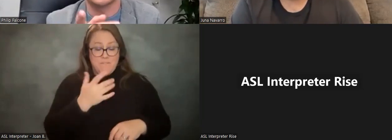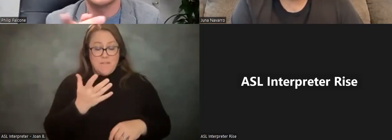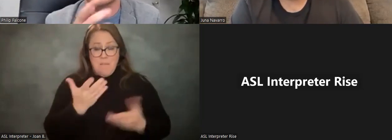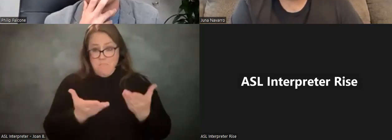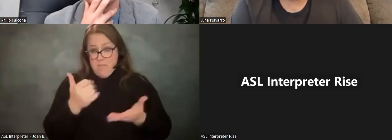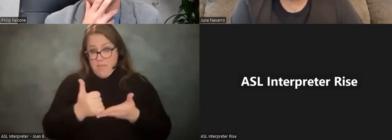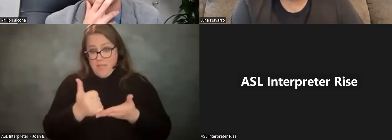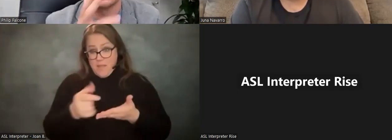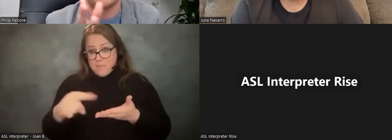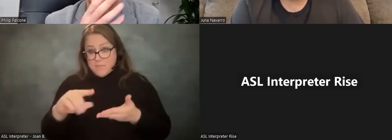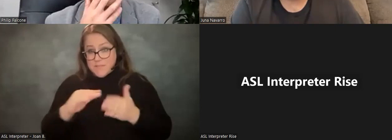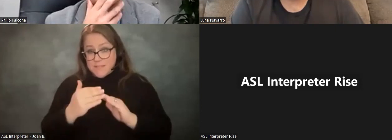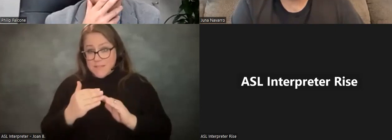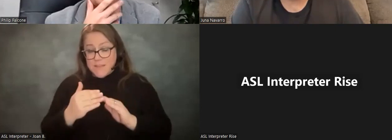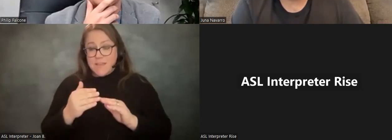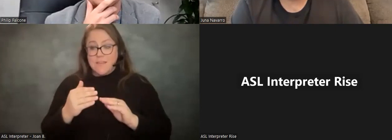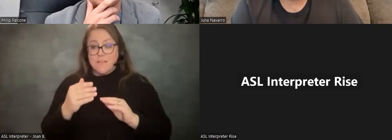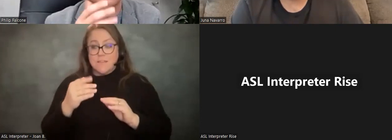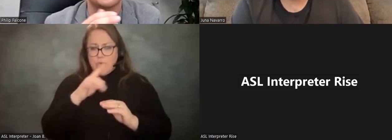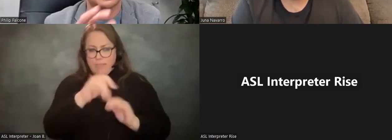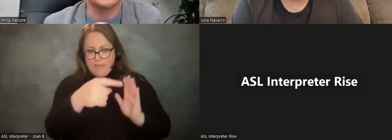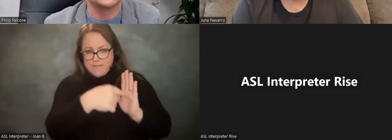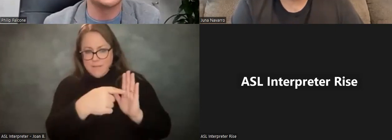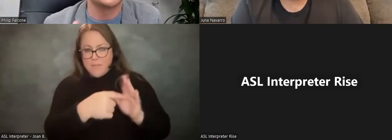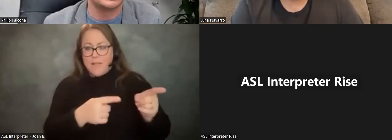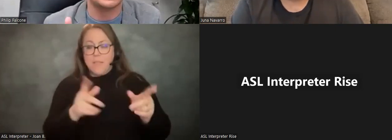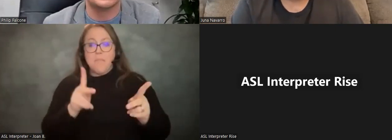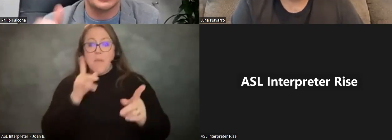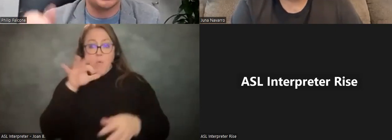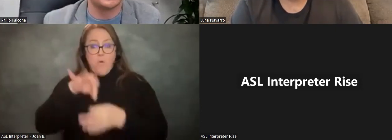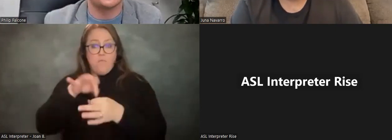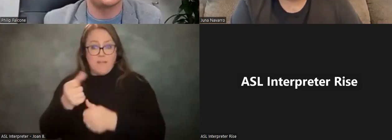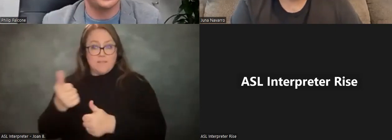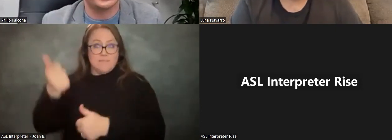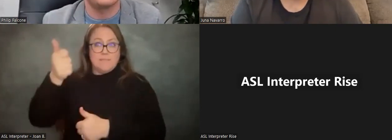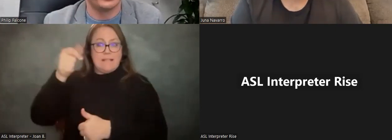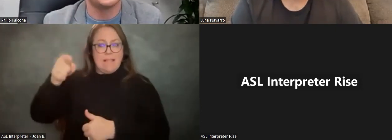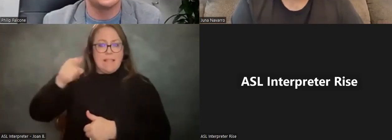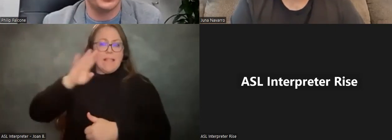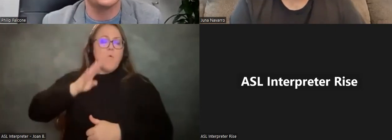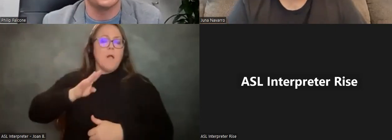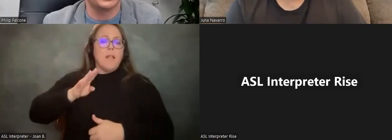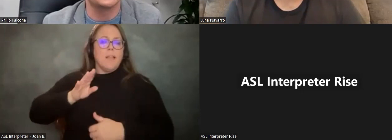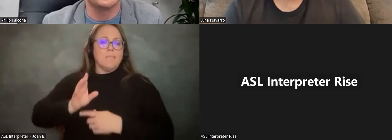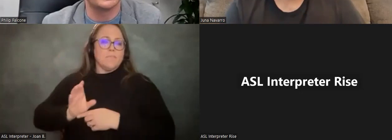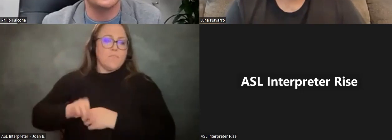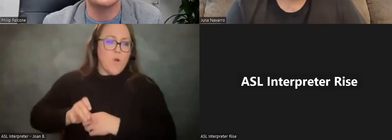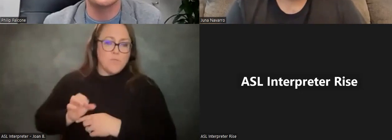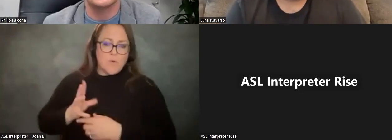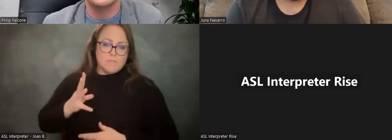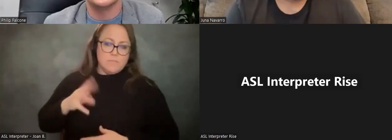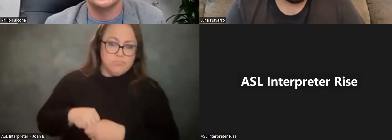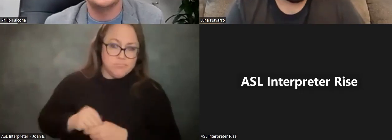cities, or the particular the example of a city where the elected officials maybe kind of put their thumb on the scale a little bit too much, where they're too